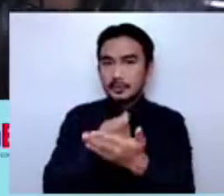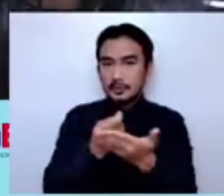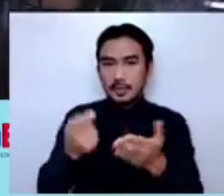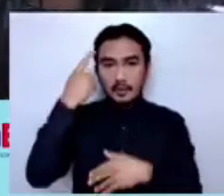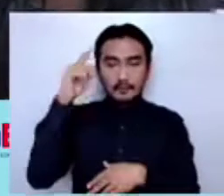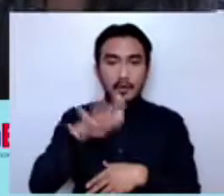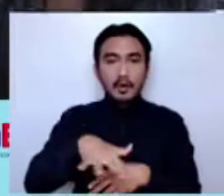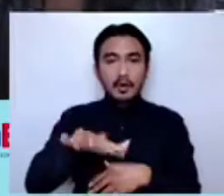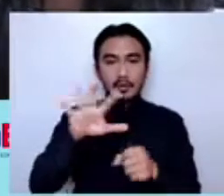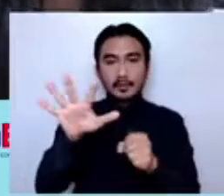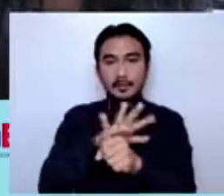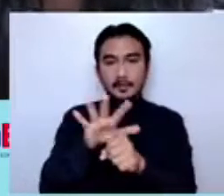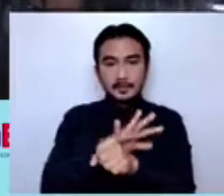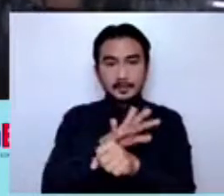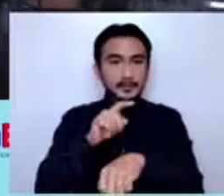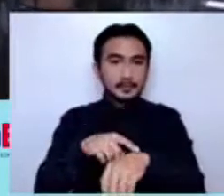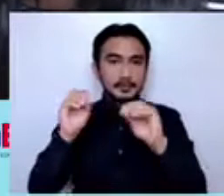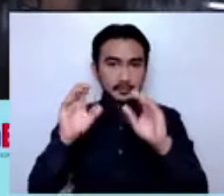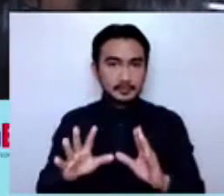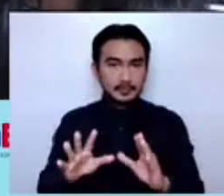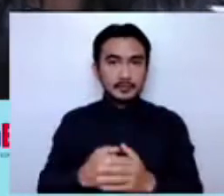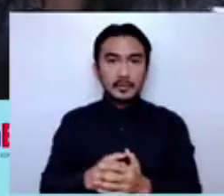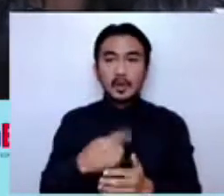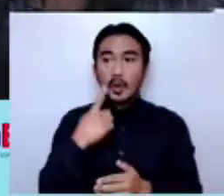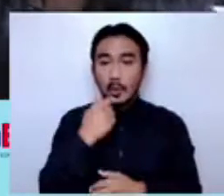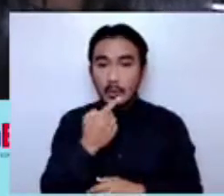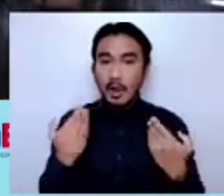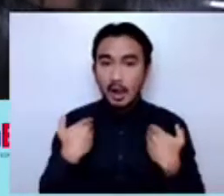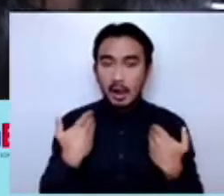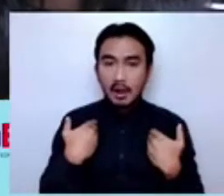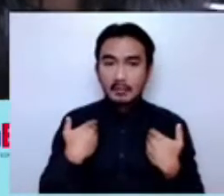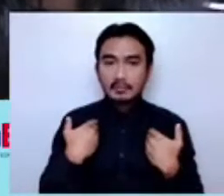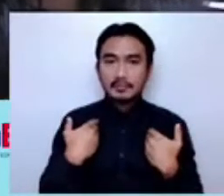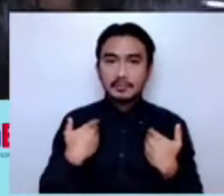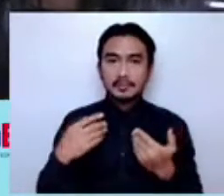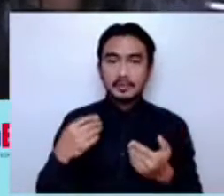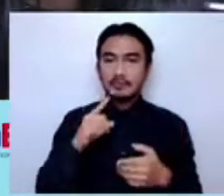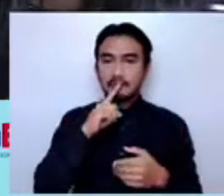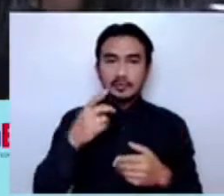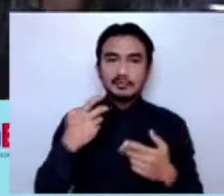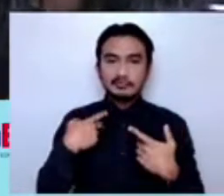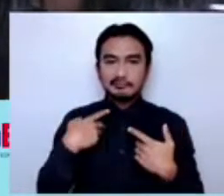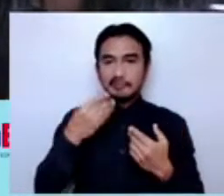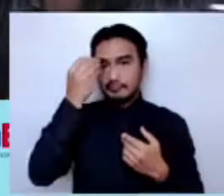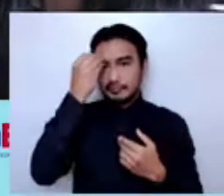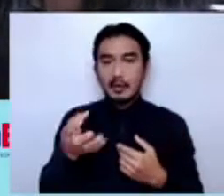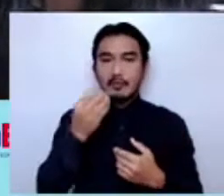teacher broadcasters or those that have official special orders or reassignment orders.